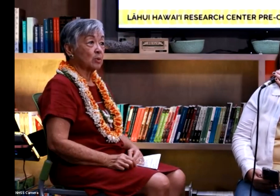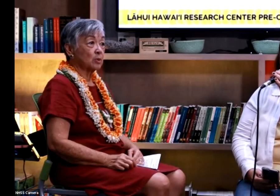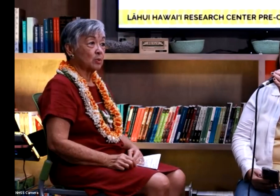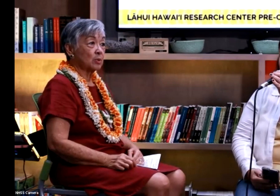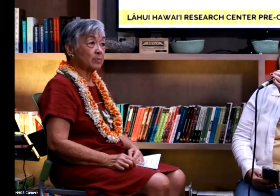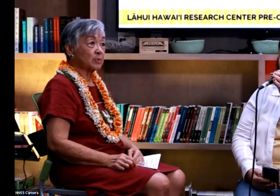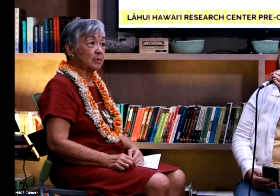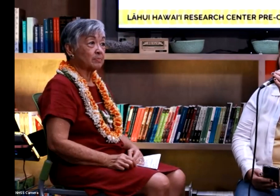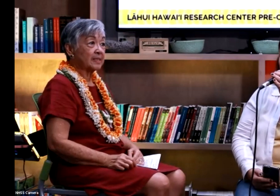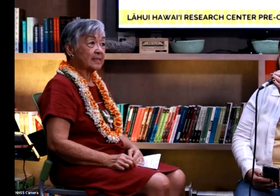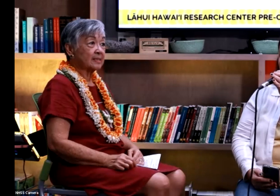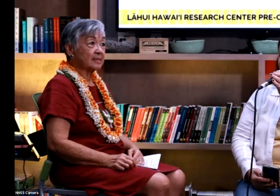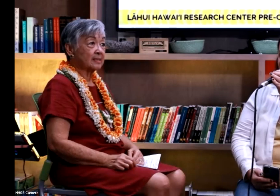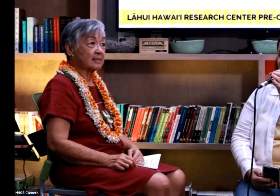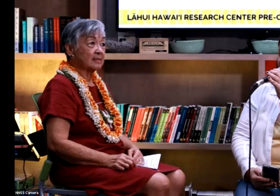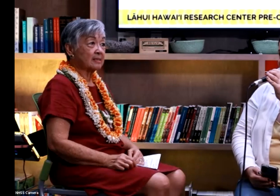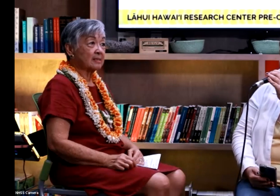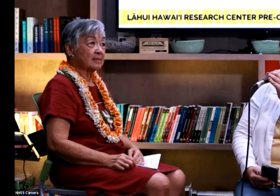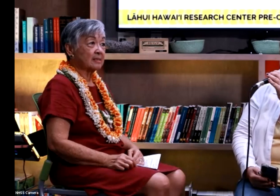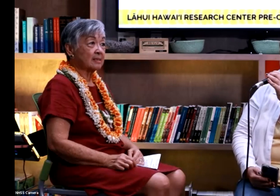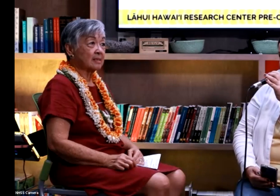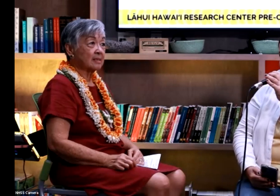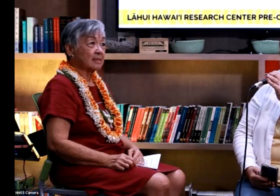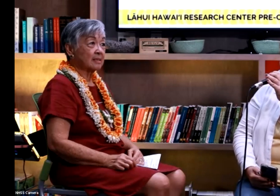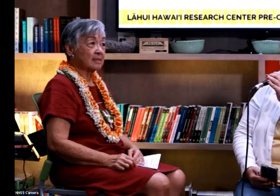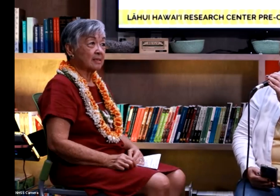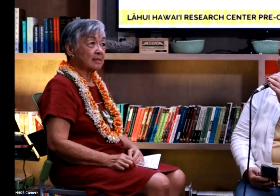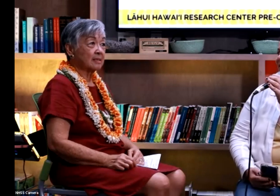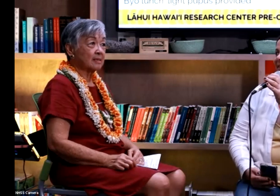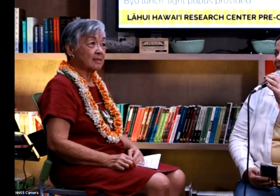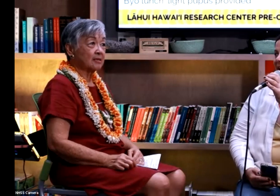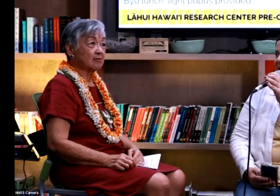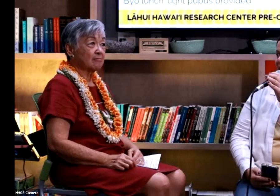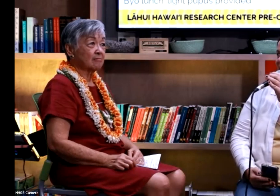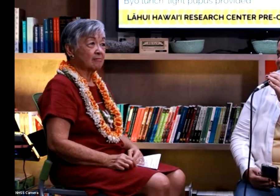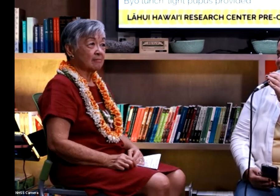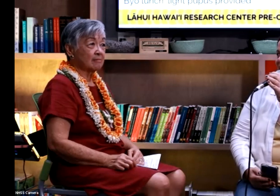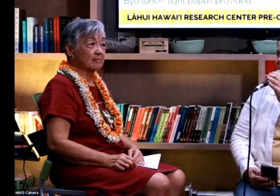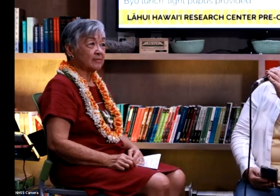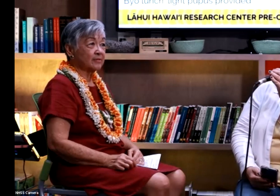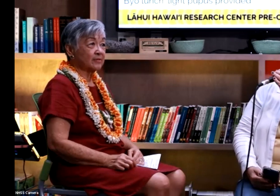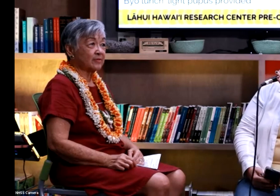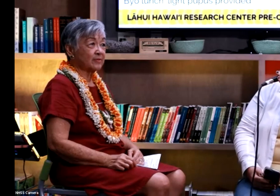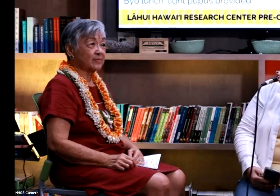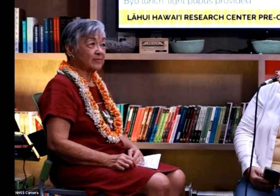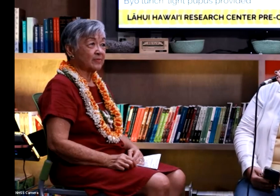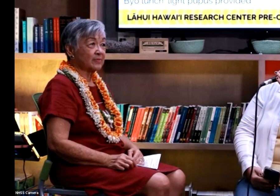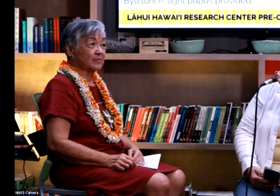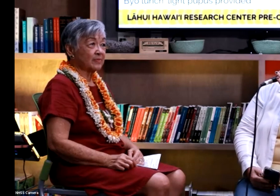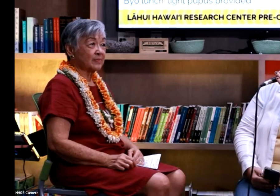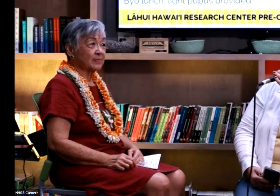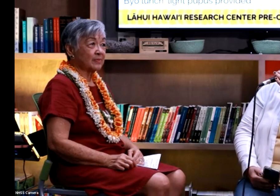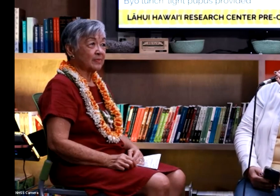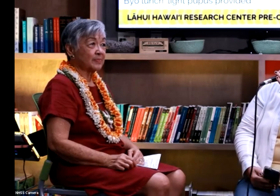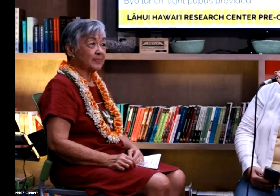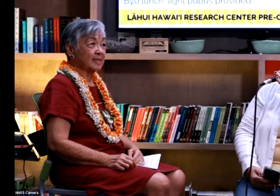which basically translates to beloved kupuna. And maybe that's something that you could teach us